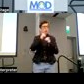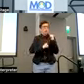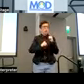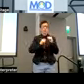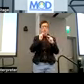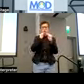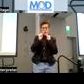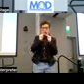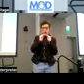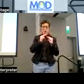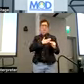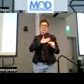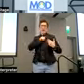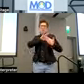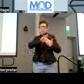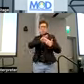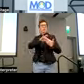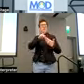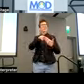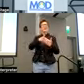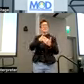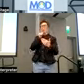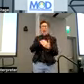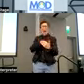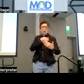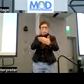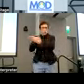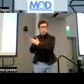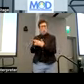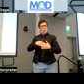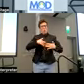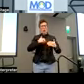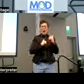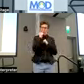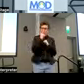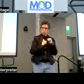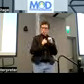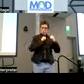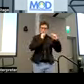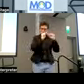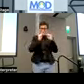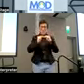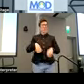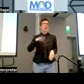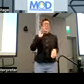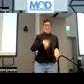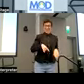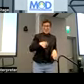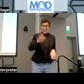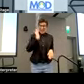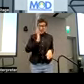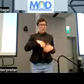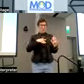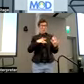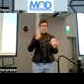structured negotiation, the winning alternative to lawsuits. Um, when we finished with the banks, we didn't have that name. We had just done